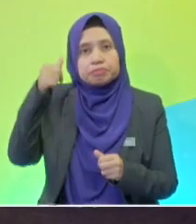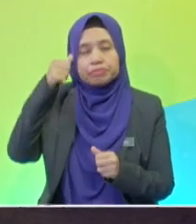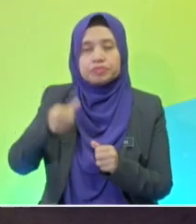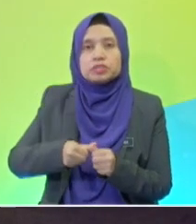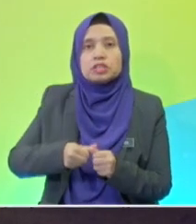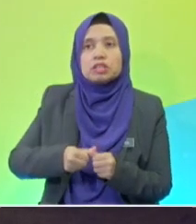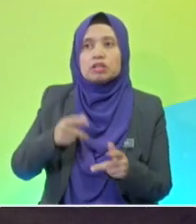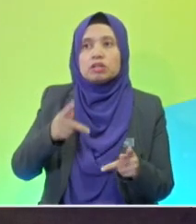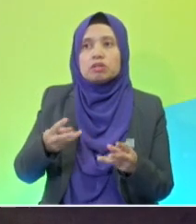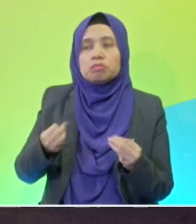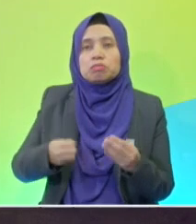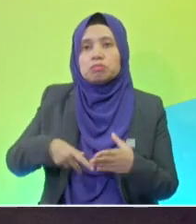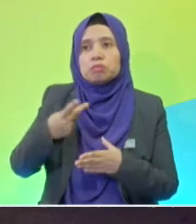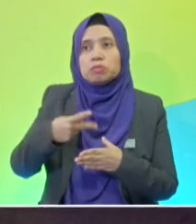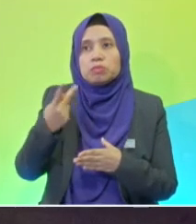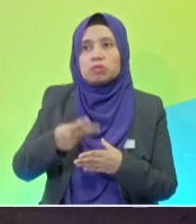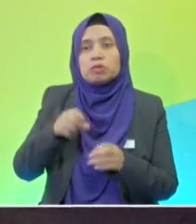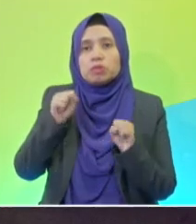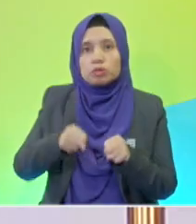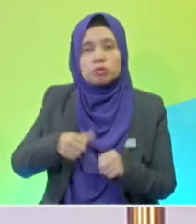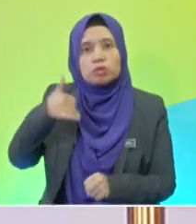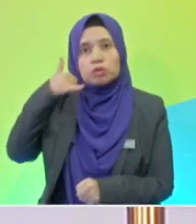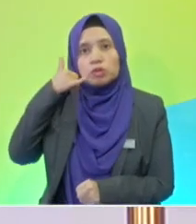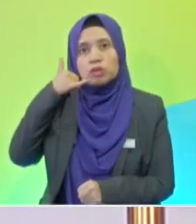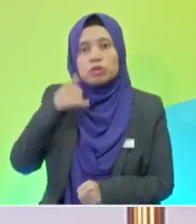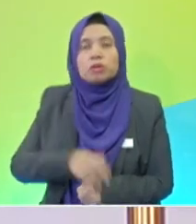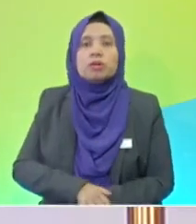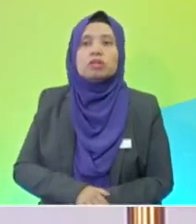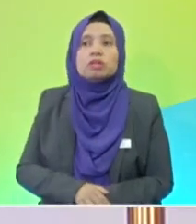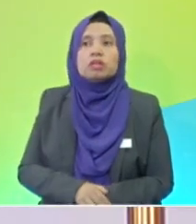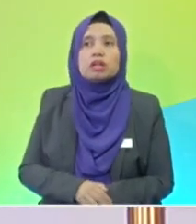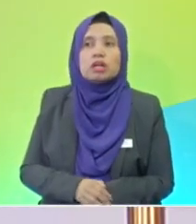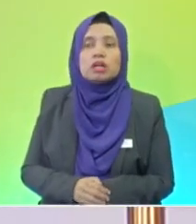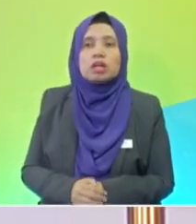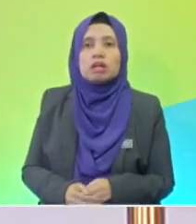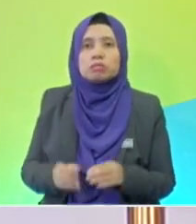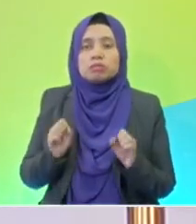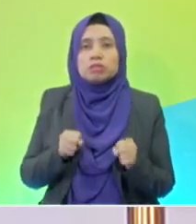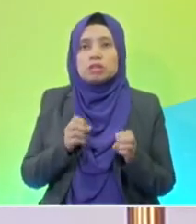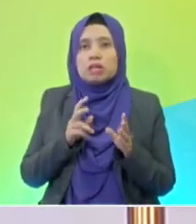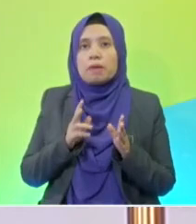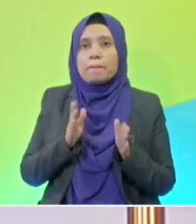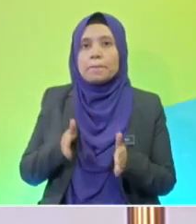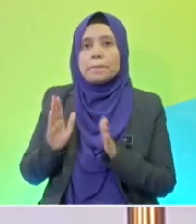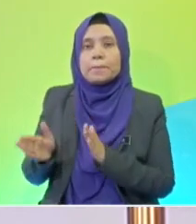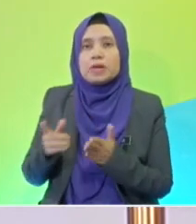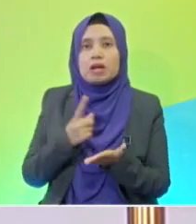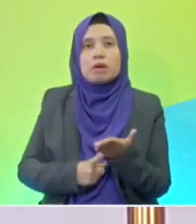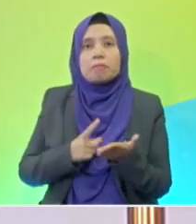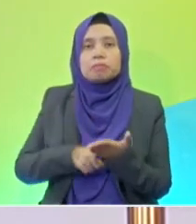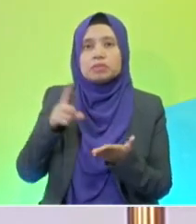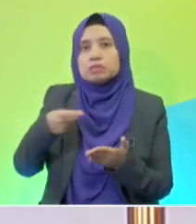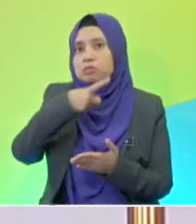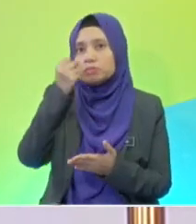going out somewhere, they can't contact and all. Yeah. So they need to pre-plan everything because they don't carry their